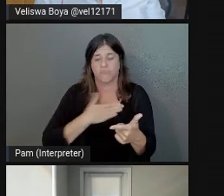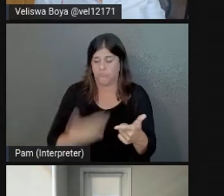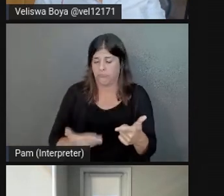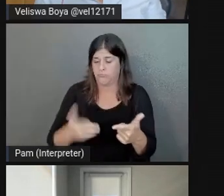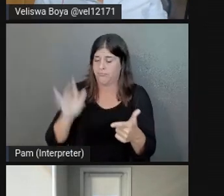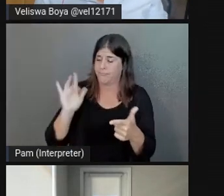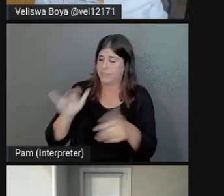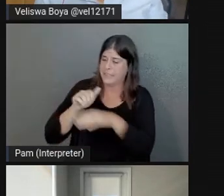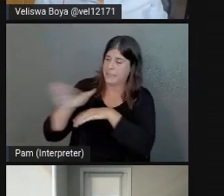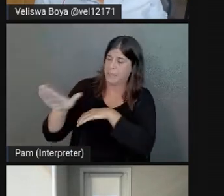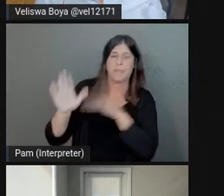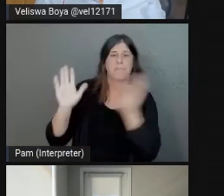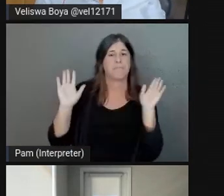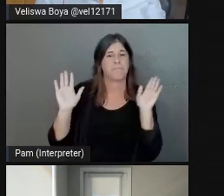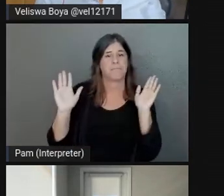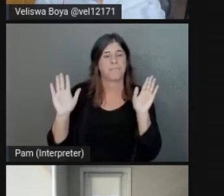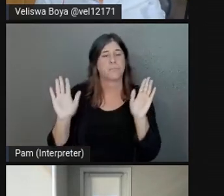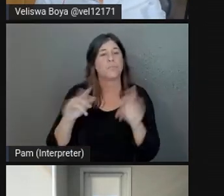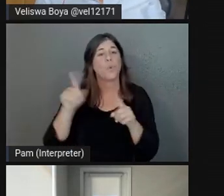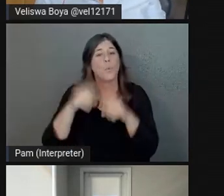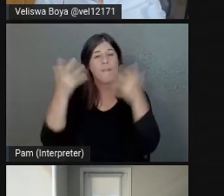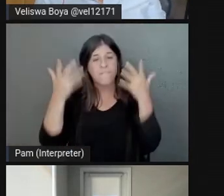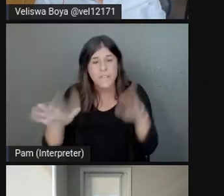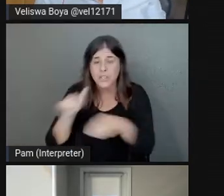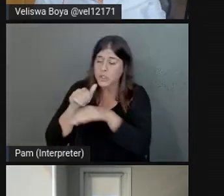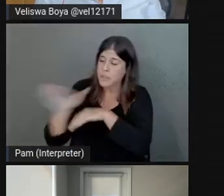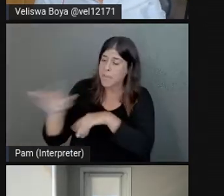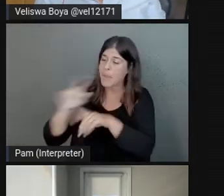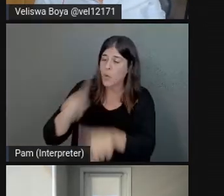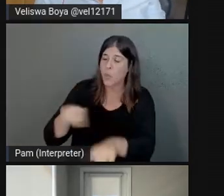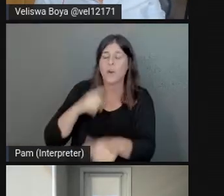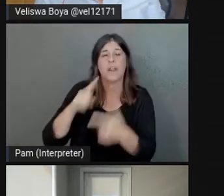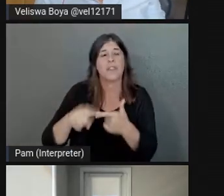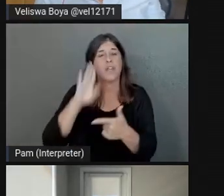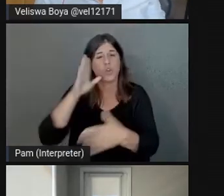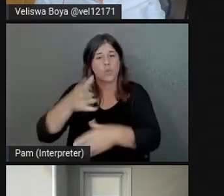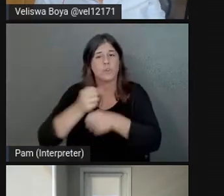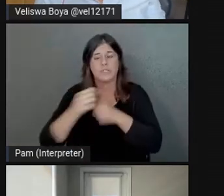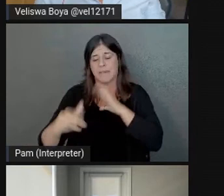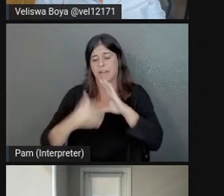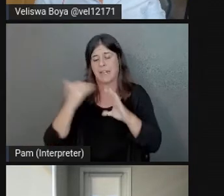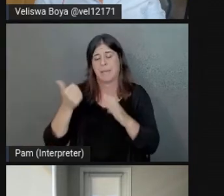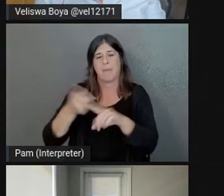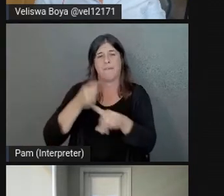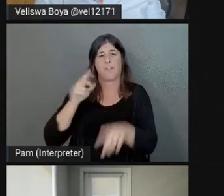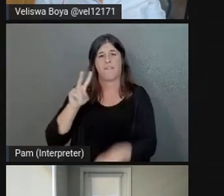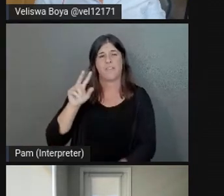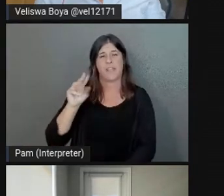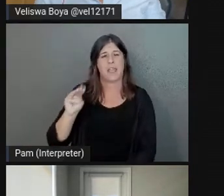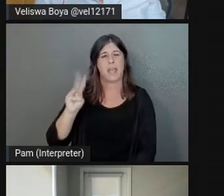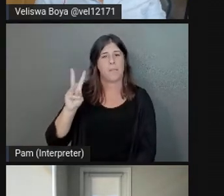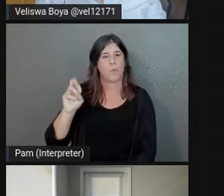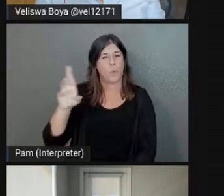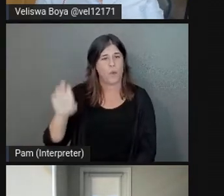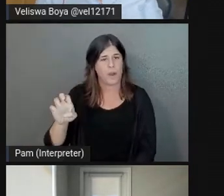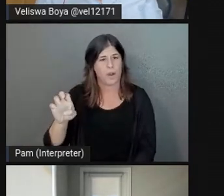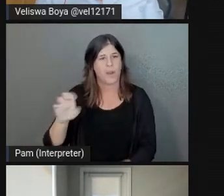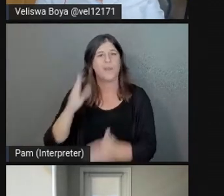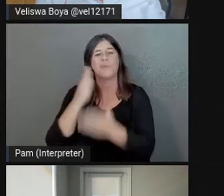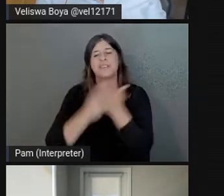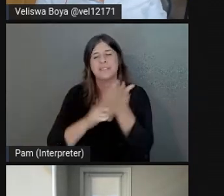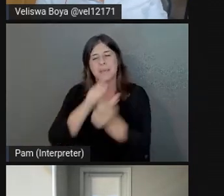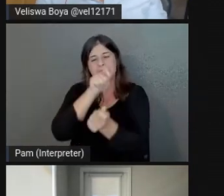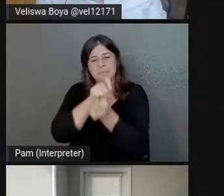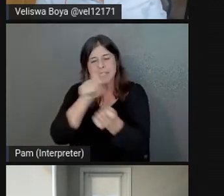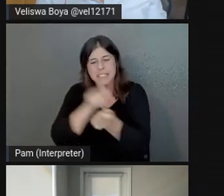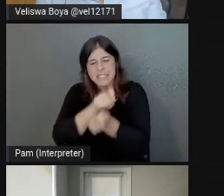submit the order. Once the order is submitted, you're going to receive an email from VMware with some specific